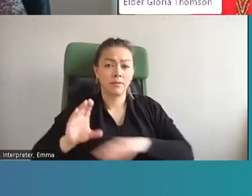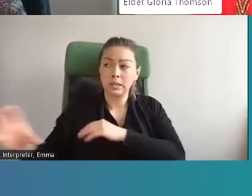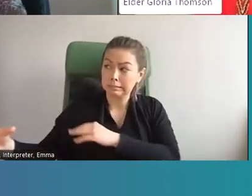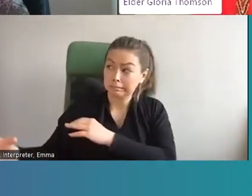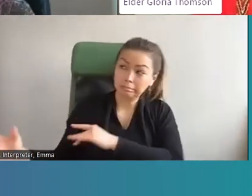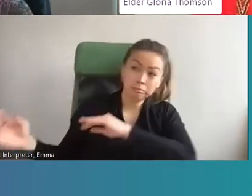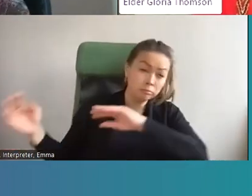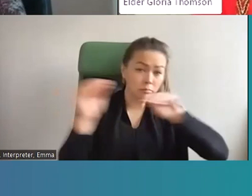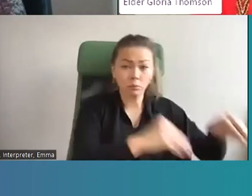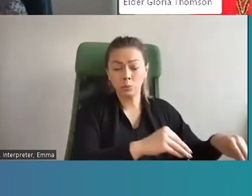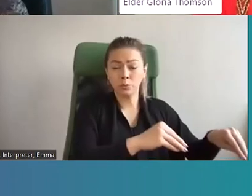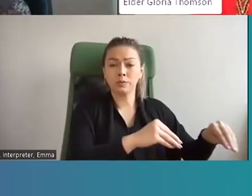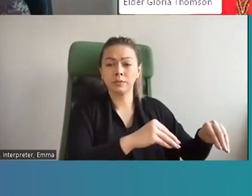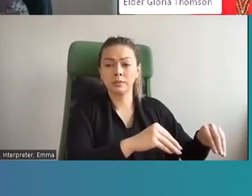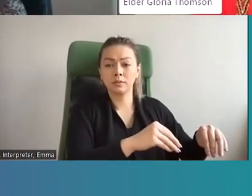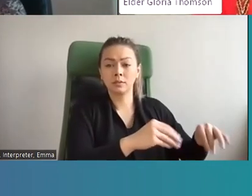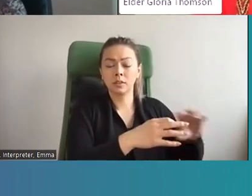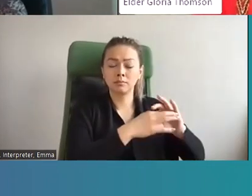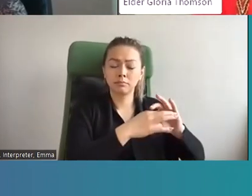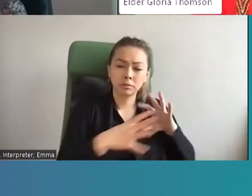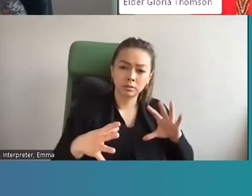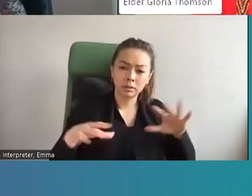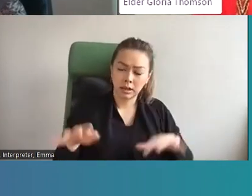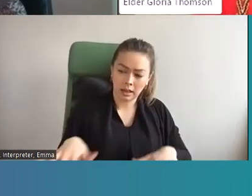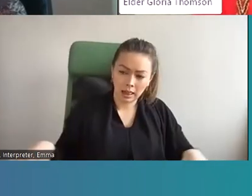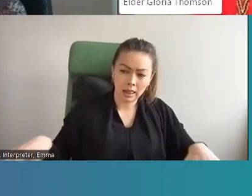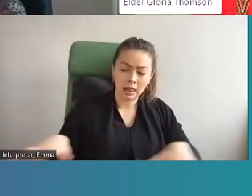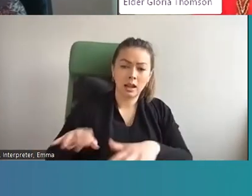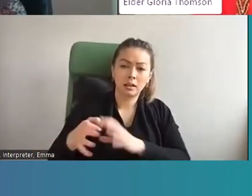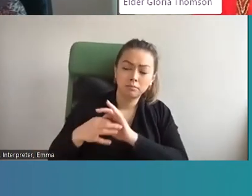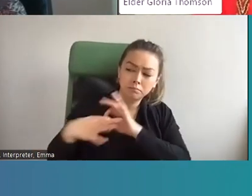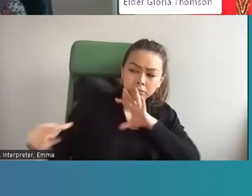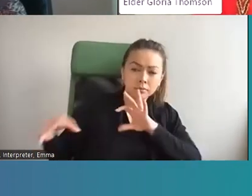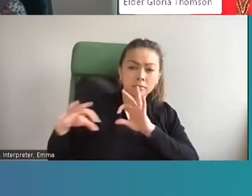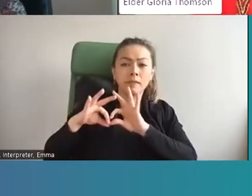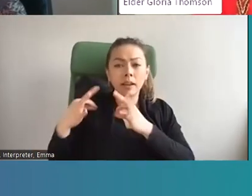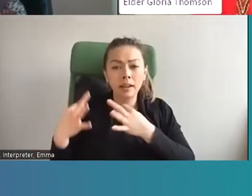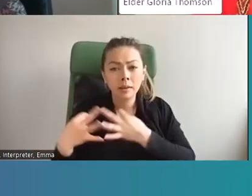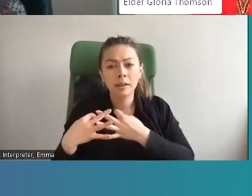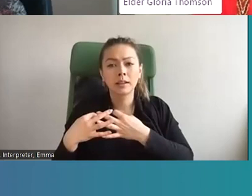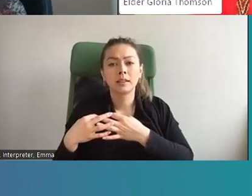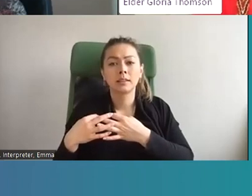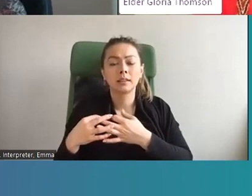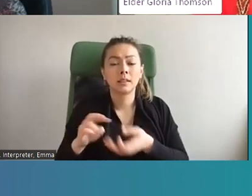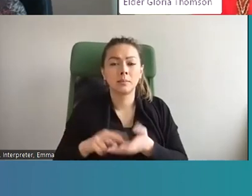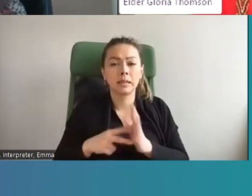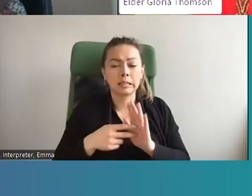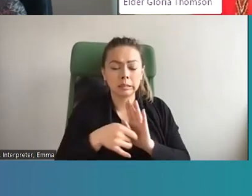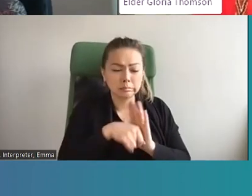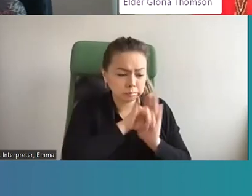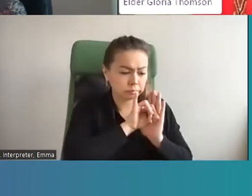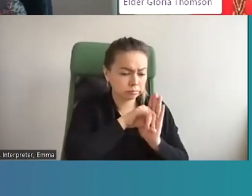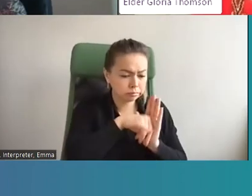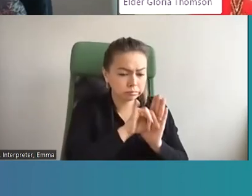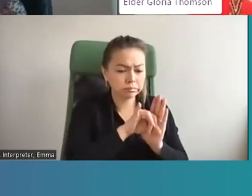over time. And, you know, they lost all the contact with their families. So that identity is